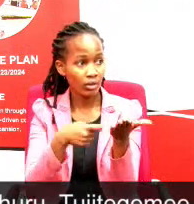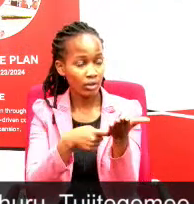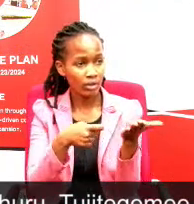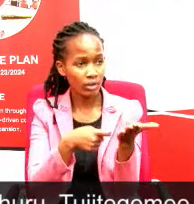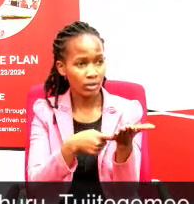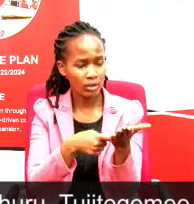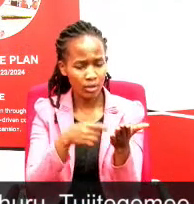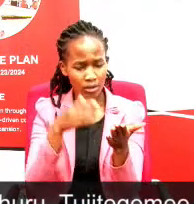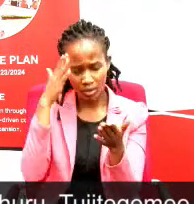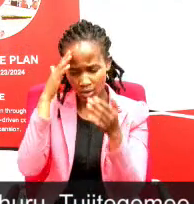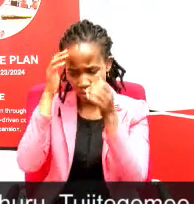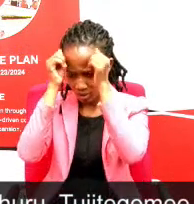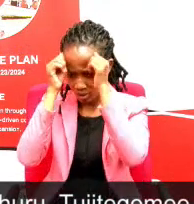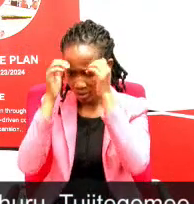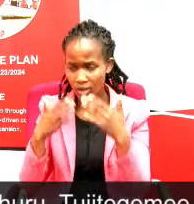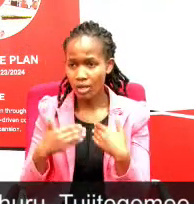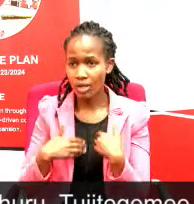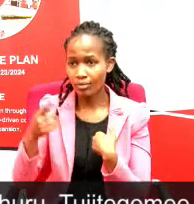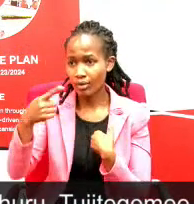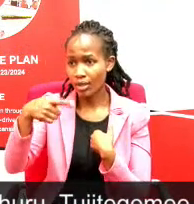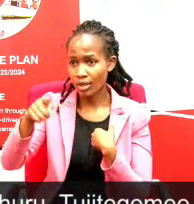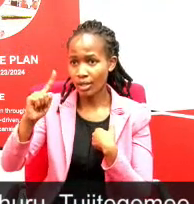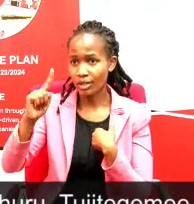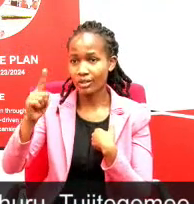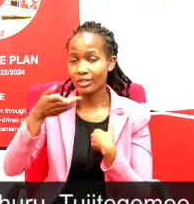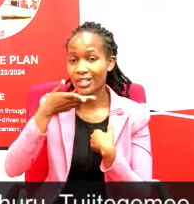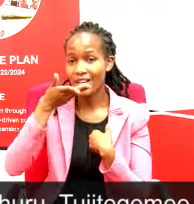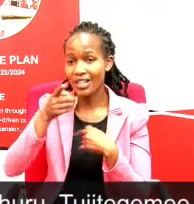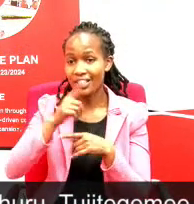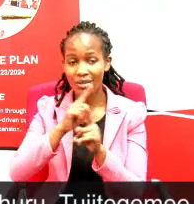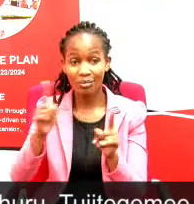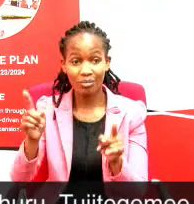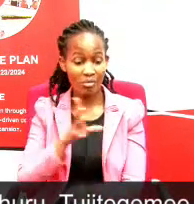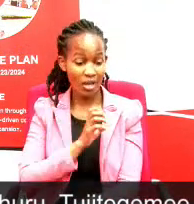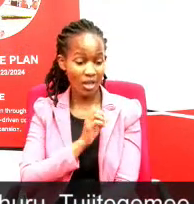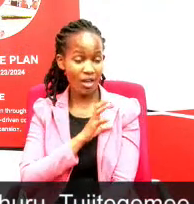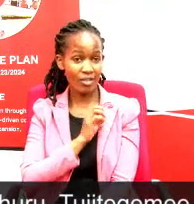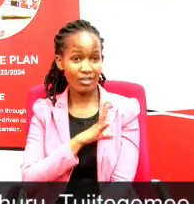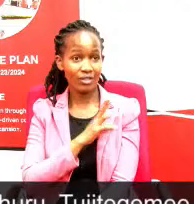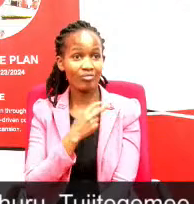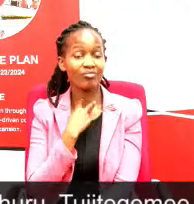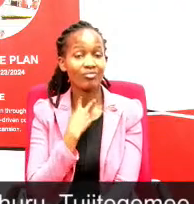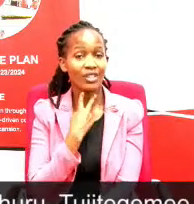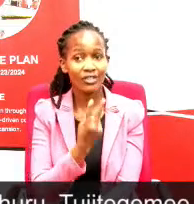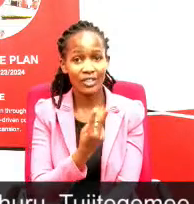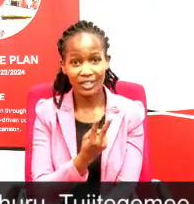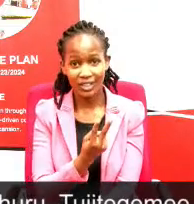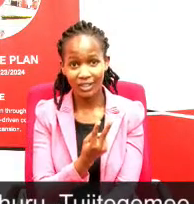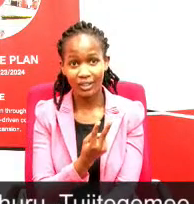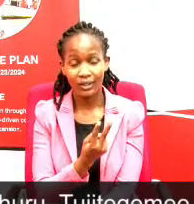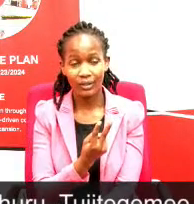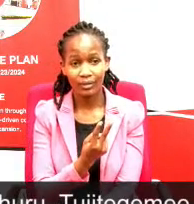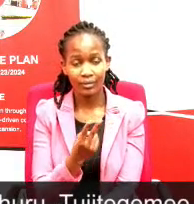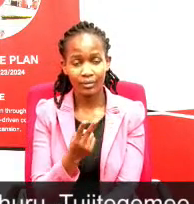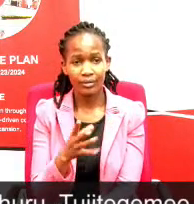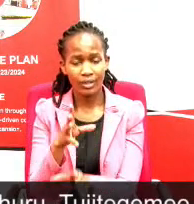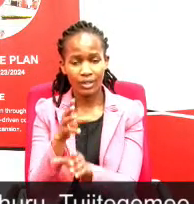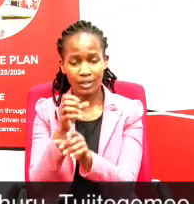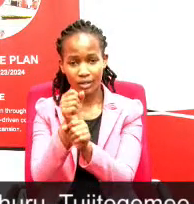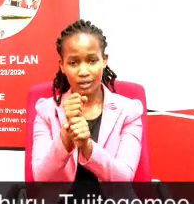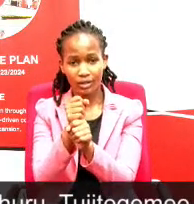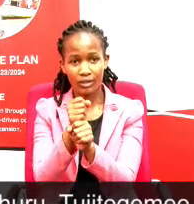my students have the right answer, but they are afraid of voicing it.